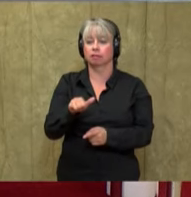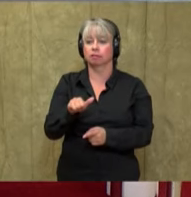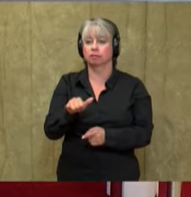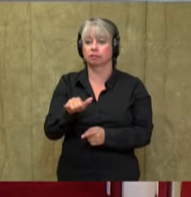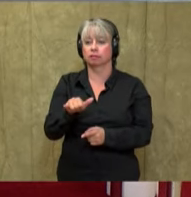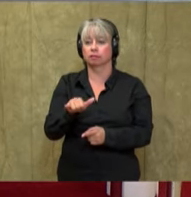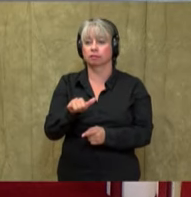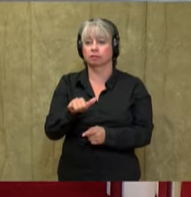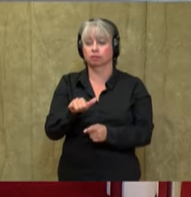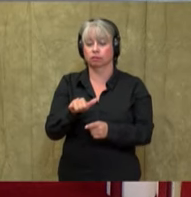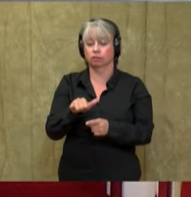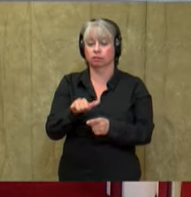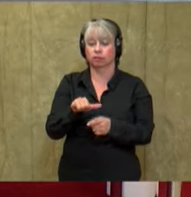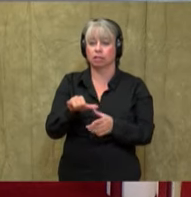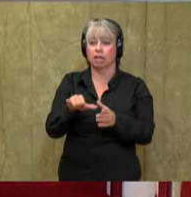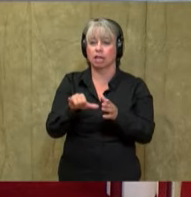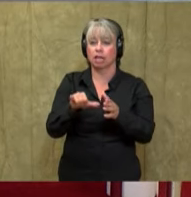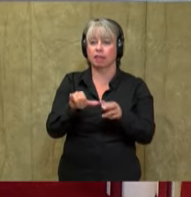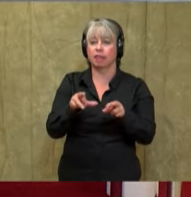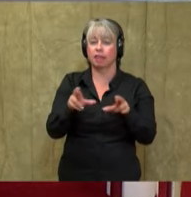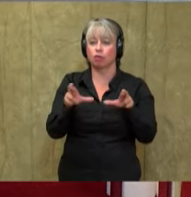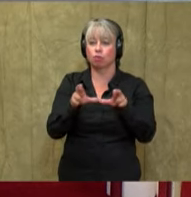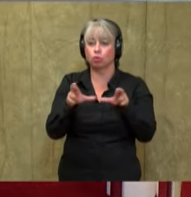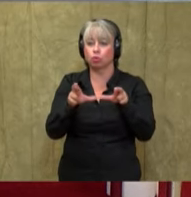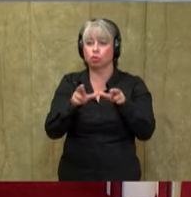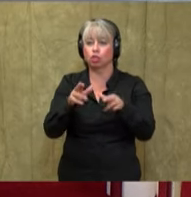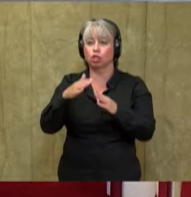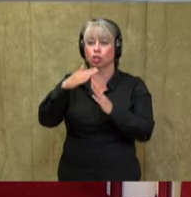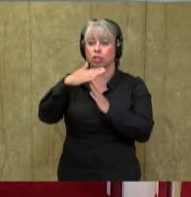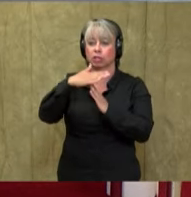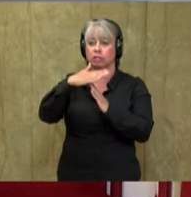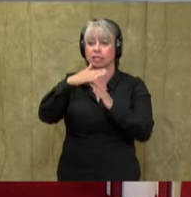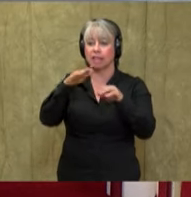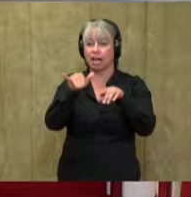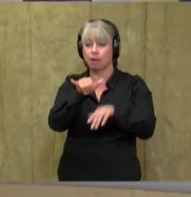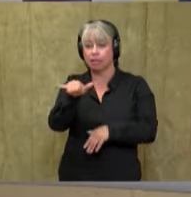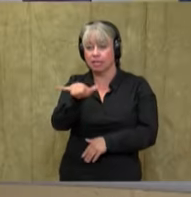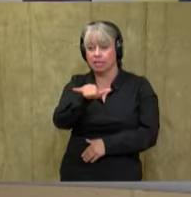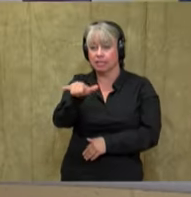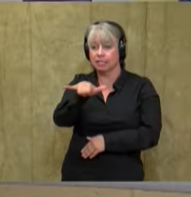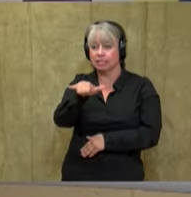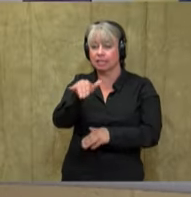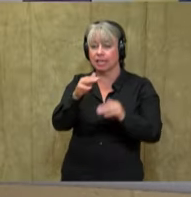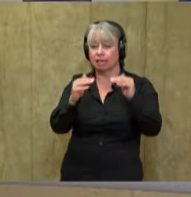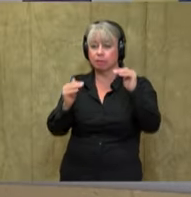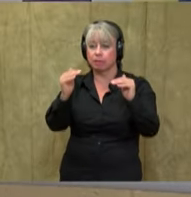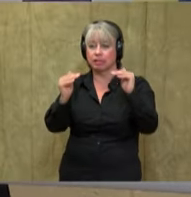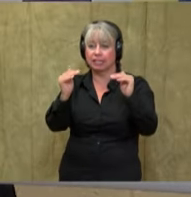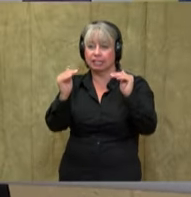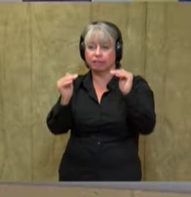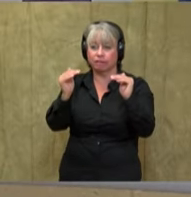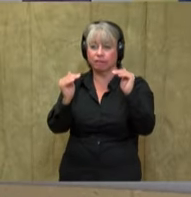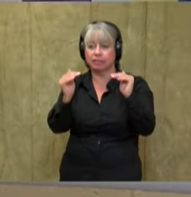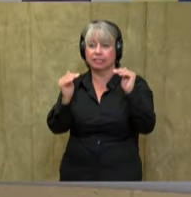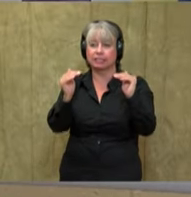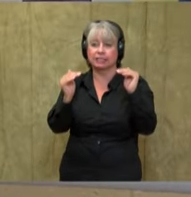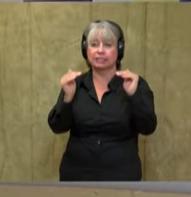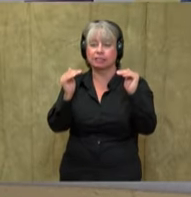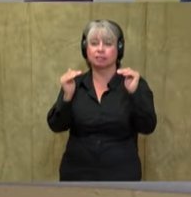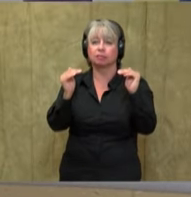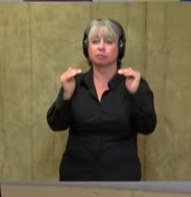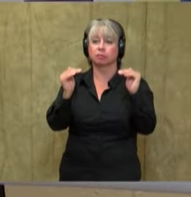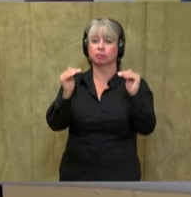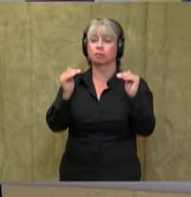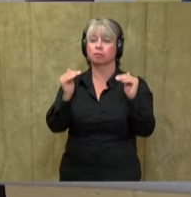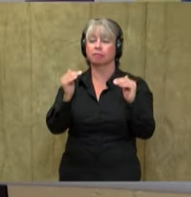my ruler on top. Okay, and they are the same. That's pretty even. It's level. So